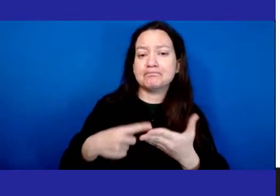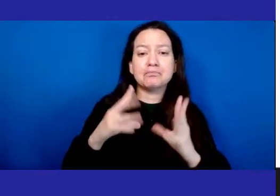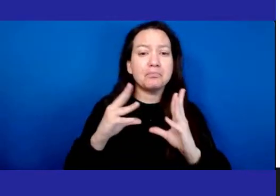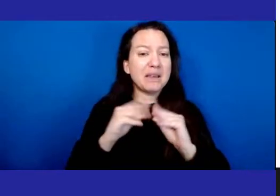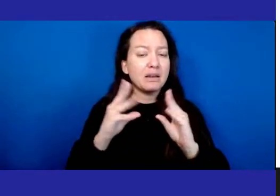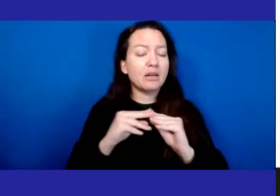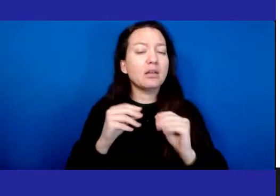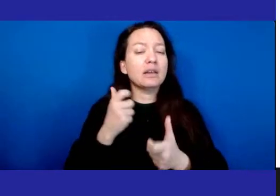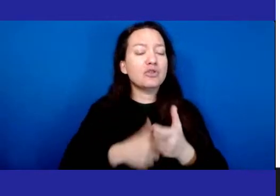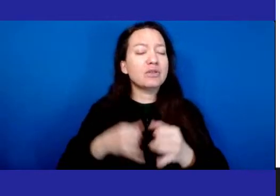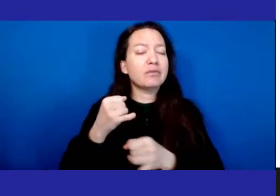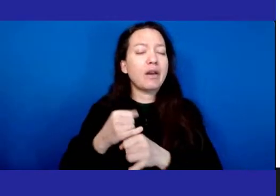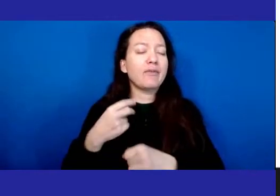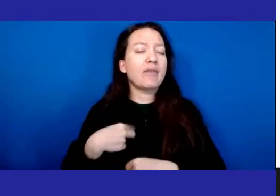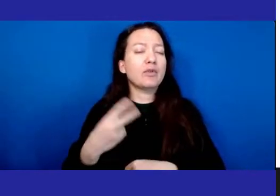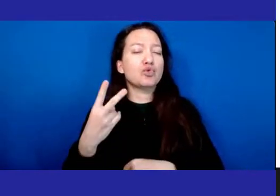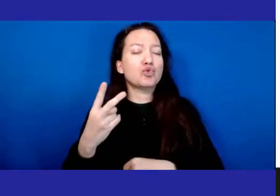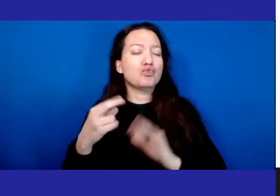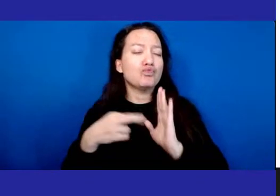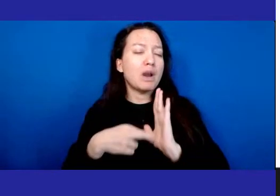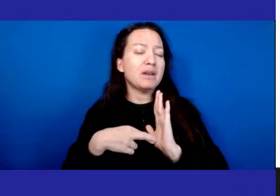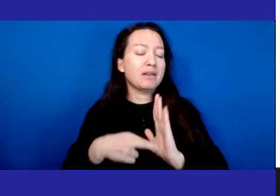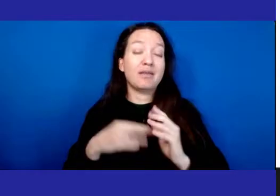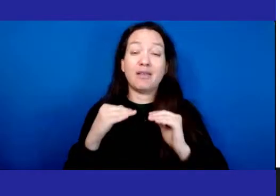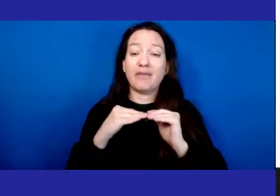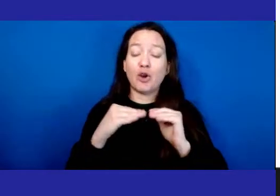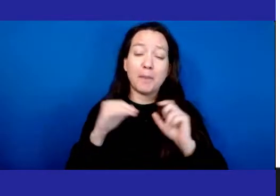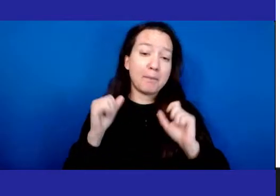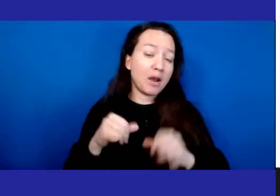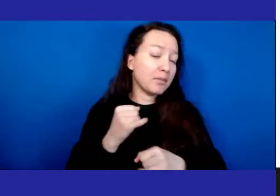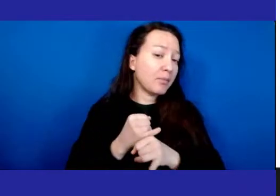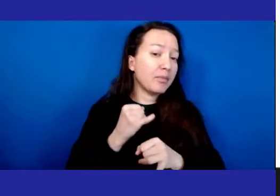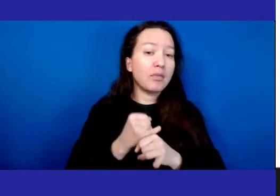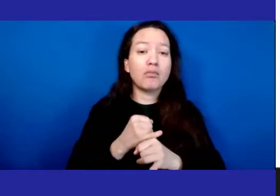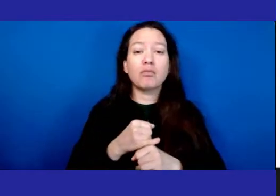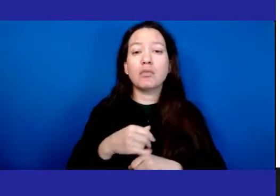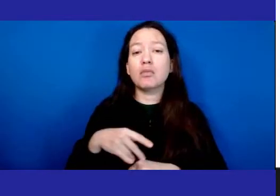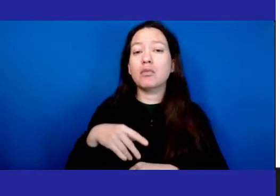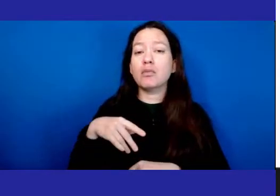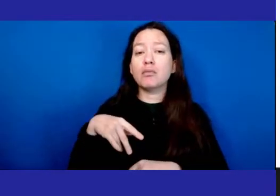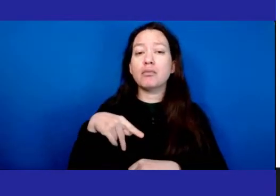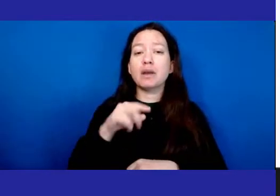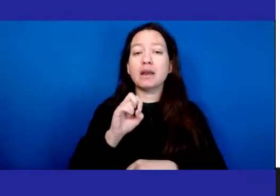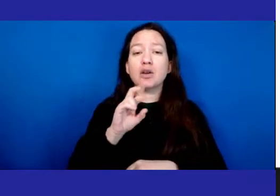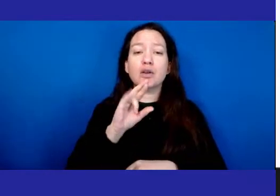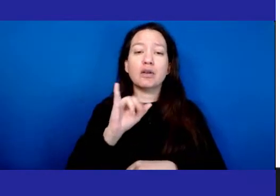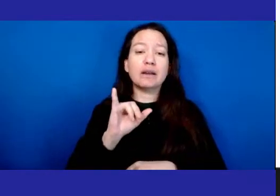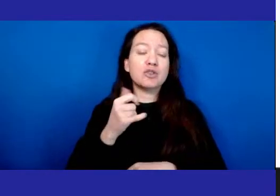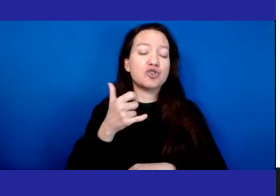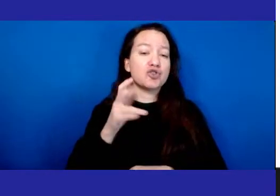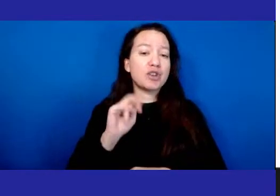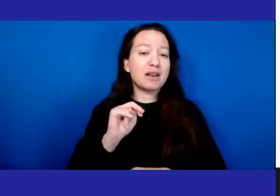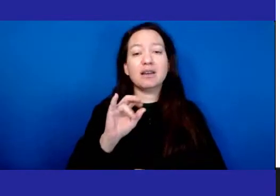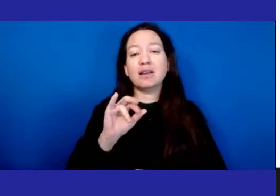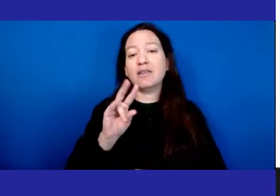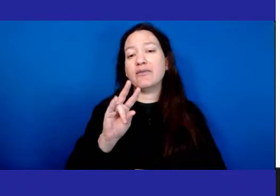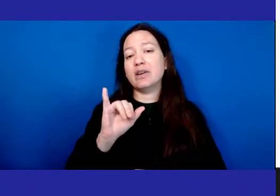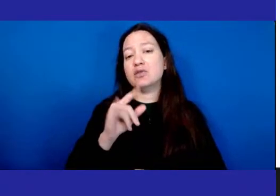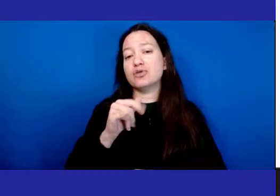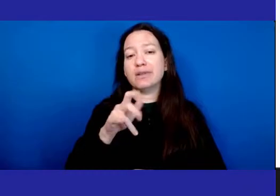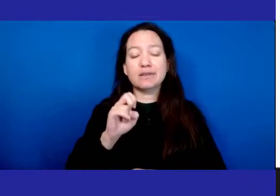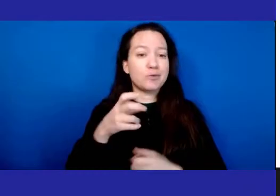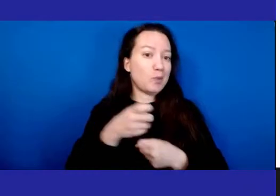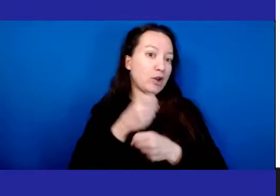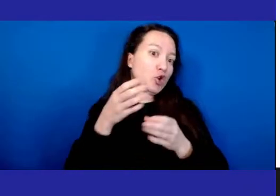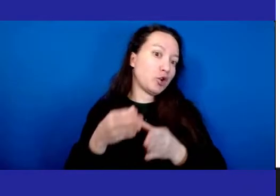representatives. Tried to make it as fair as possible, and Peregrine Vigilance was the winner. And then all the other steps